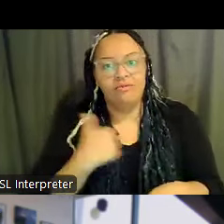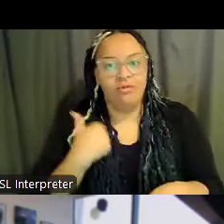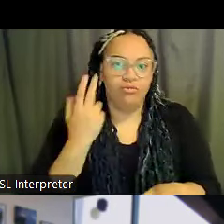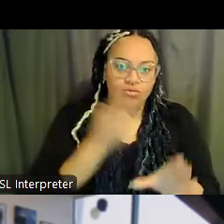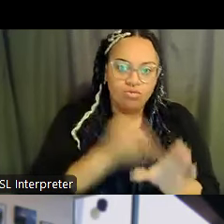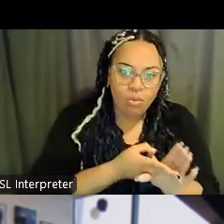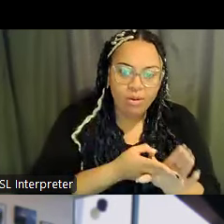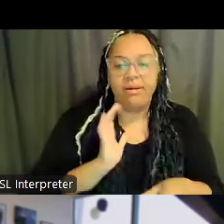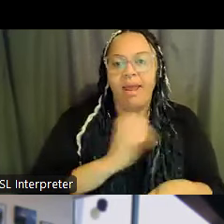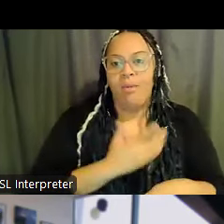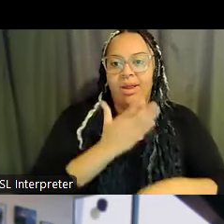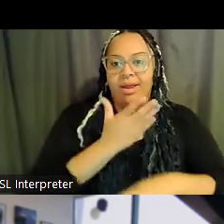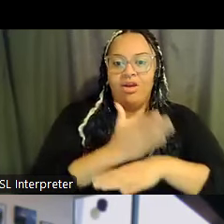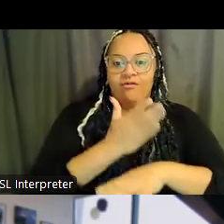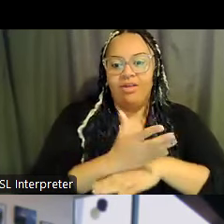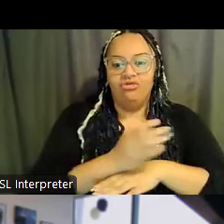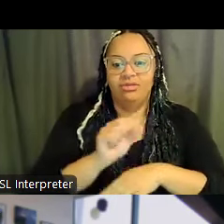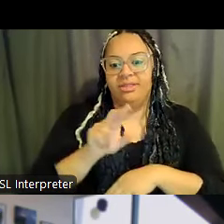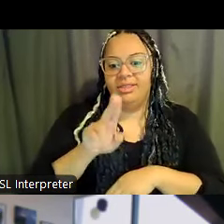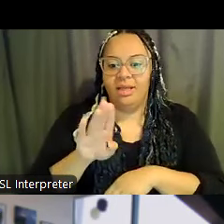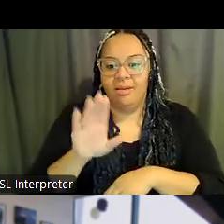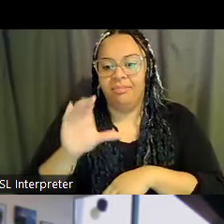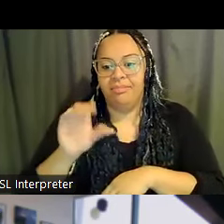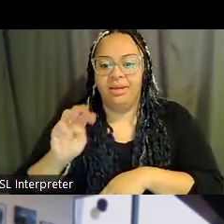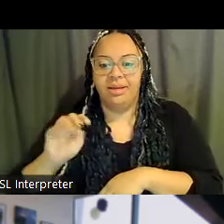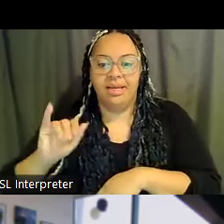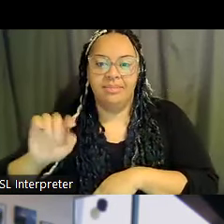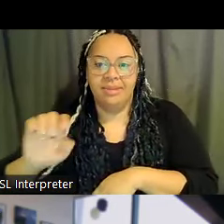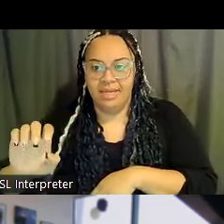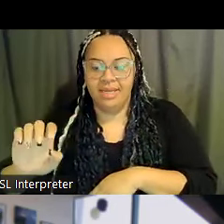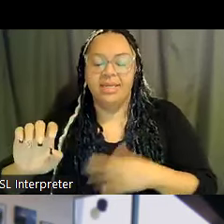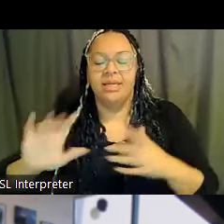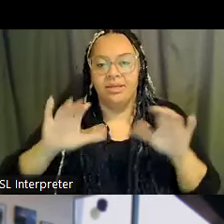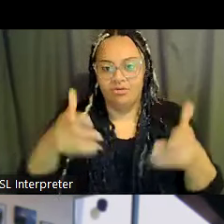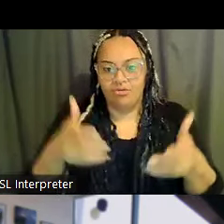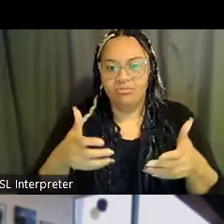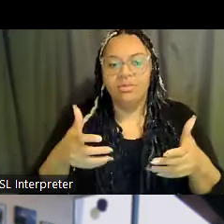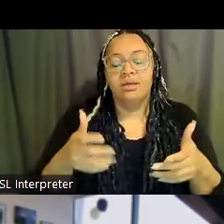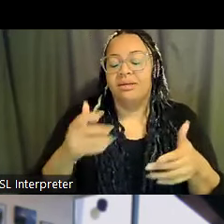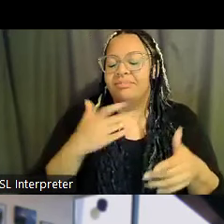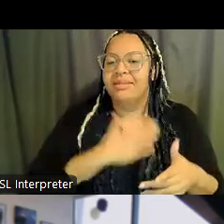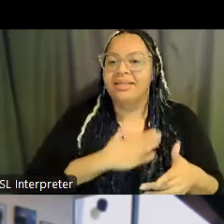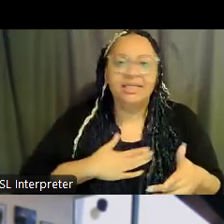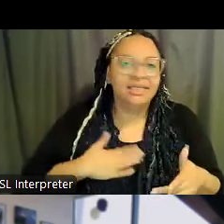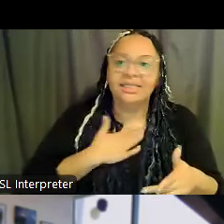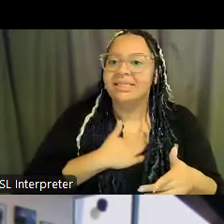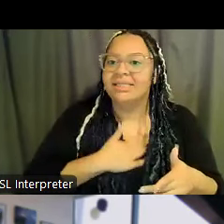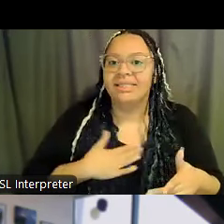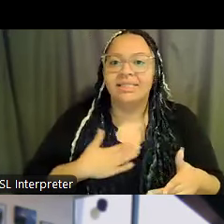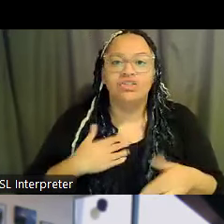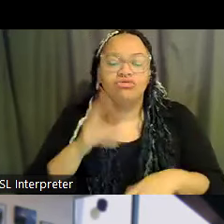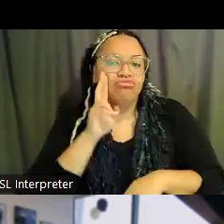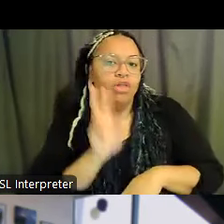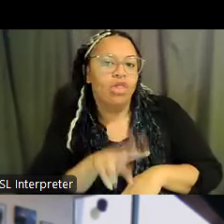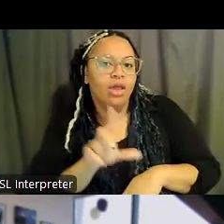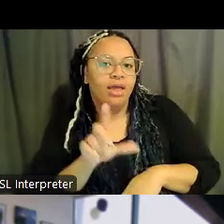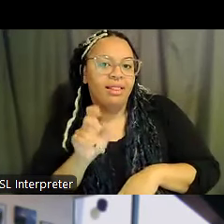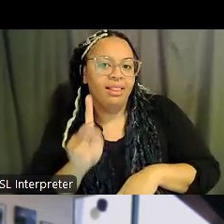our intervention subcommittee. Please just take a look at the link